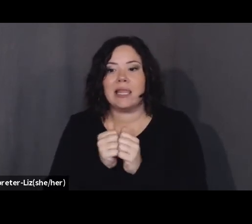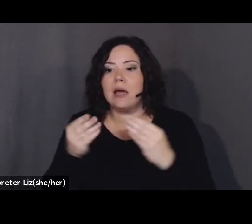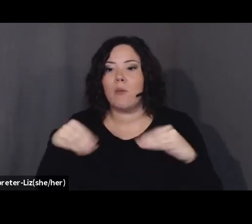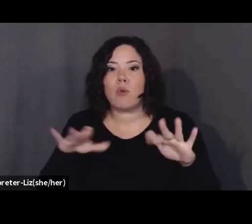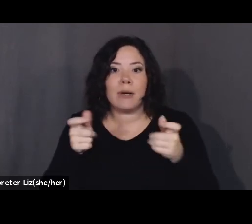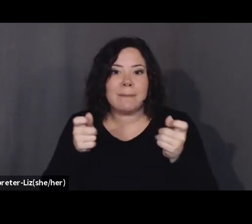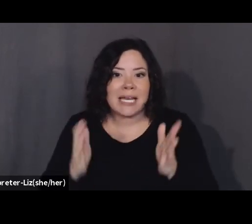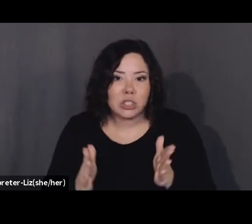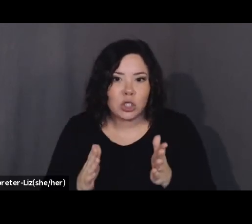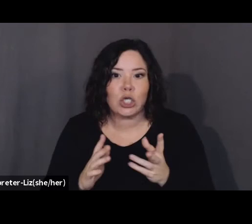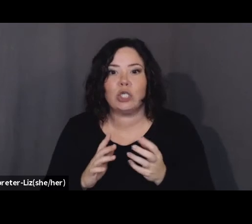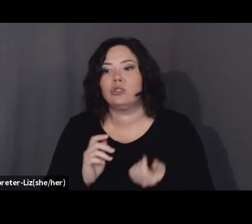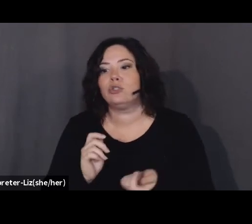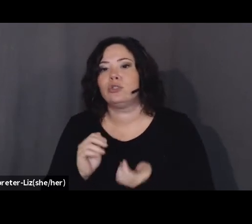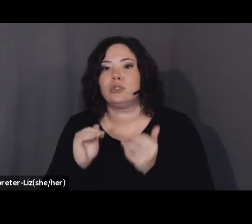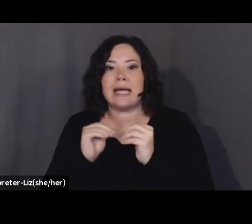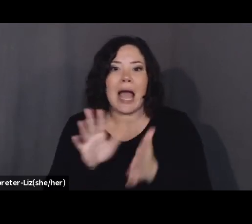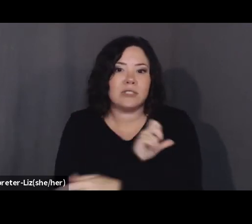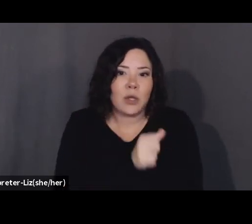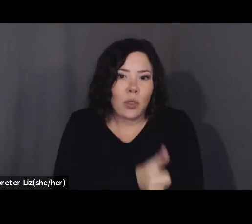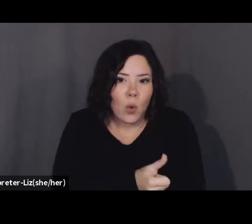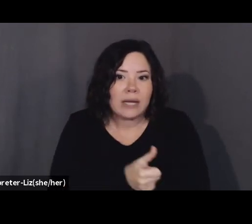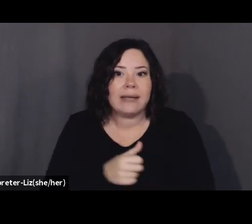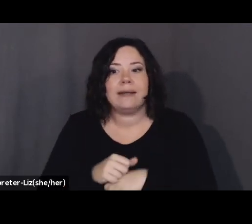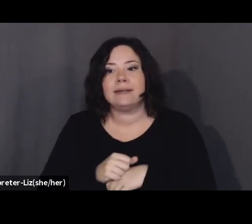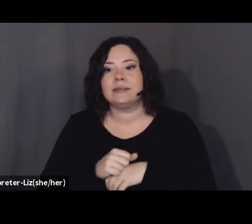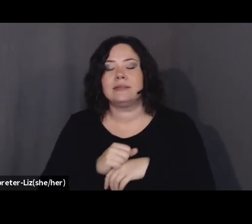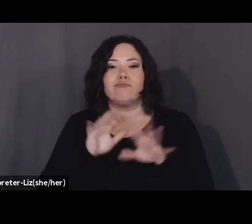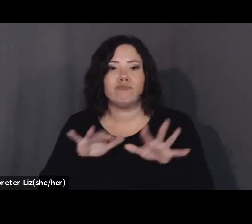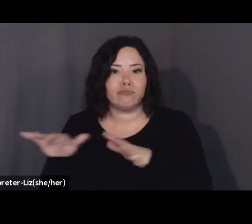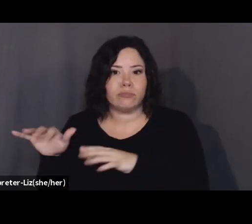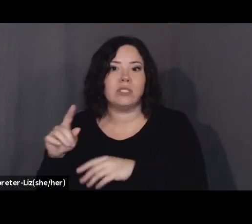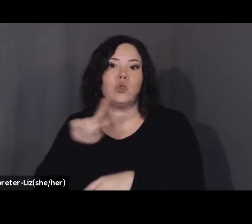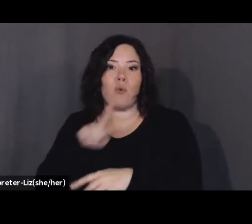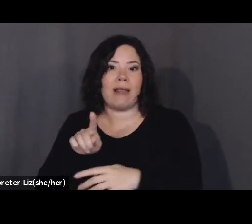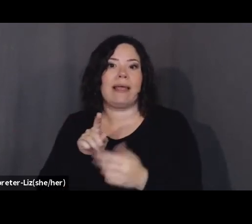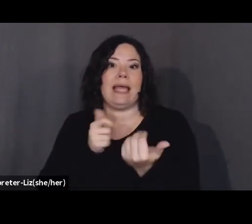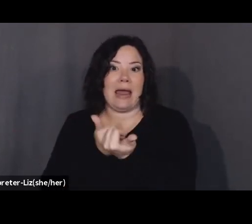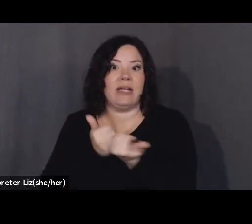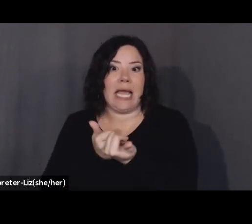with housing authorities and all of those to really advocate